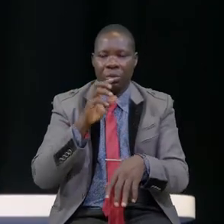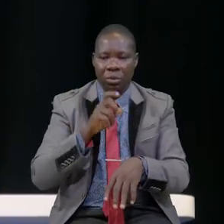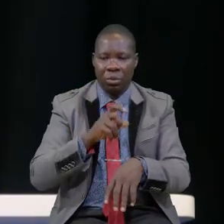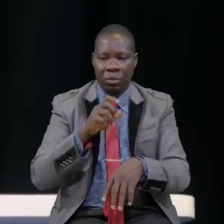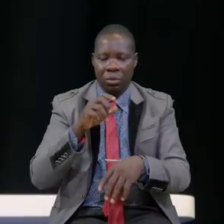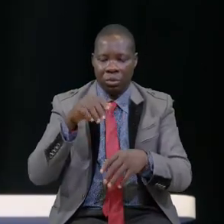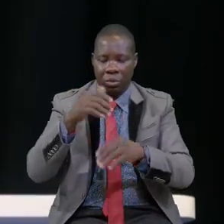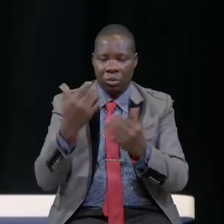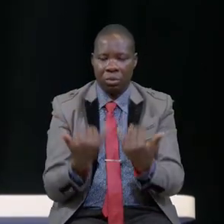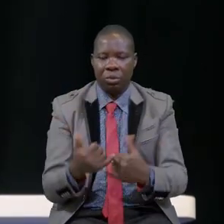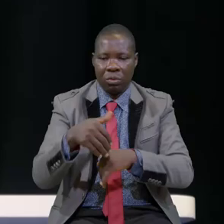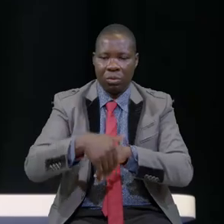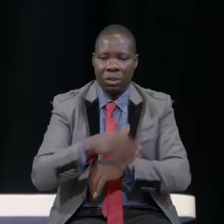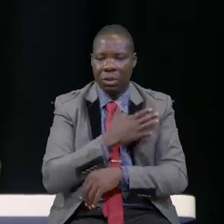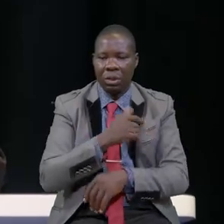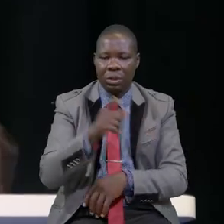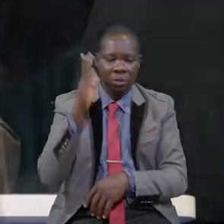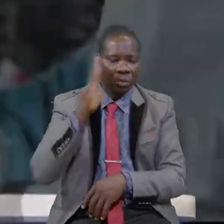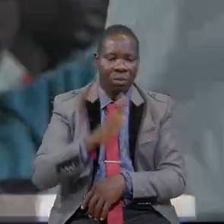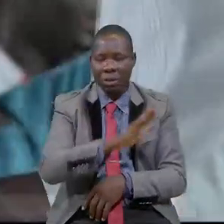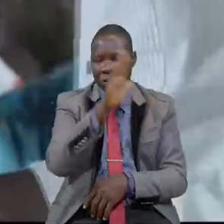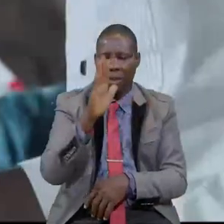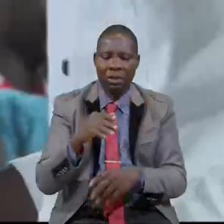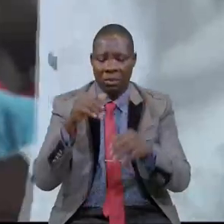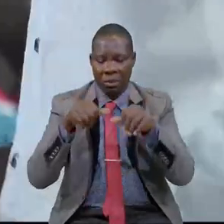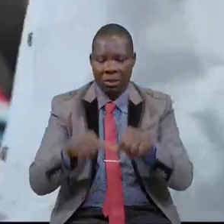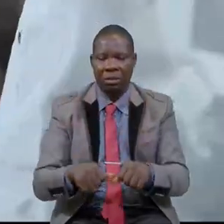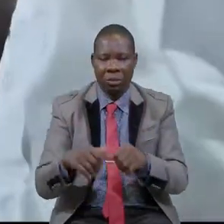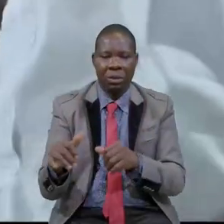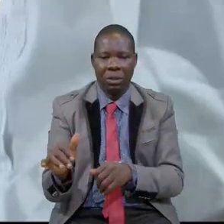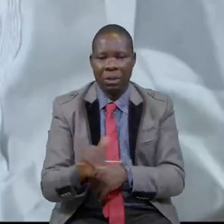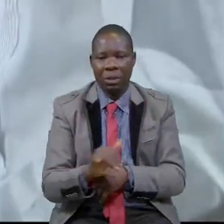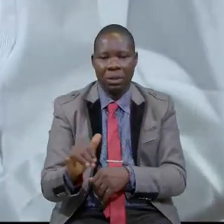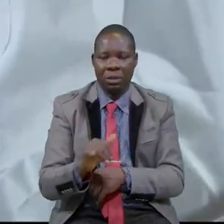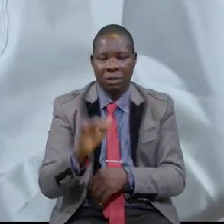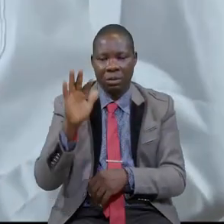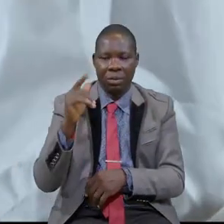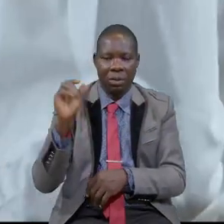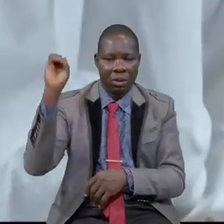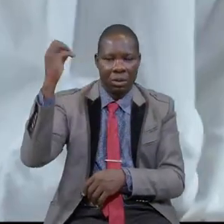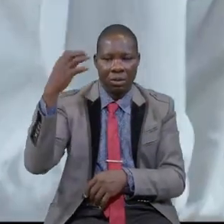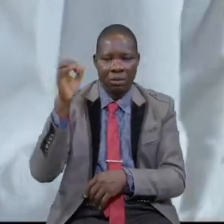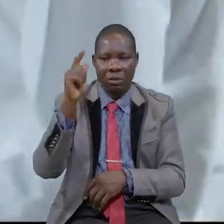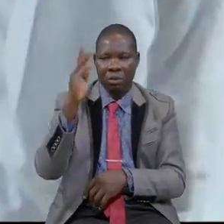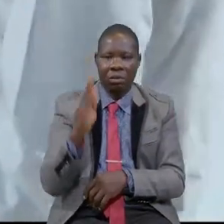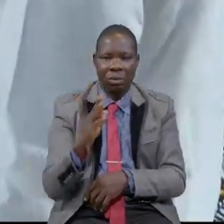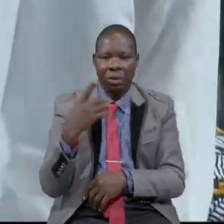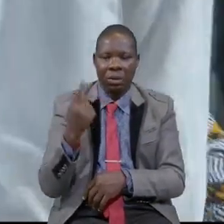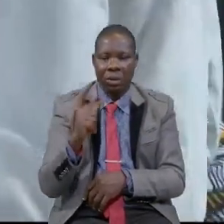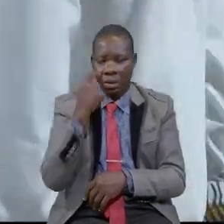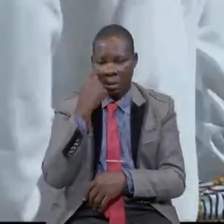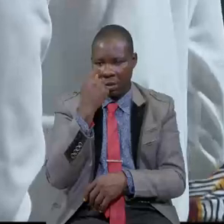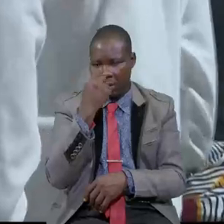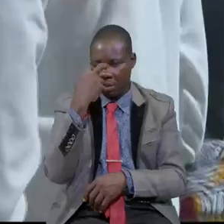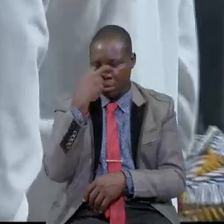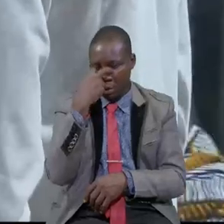never Remain the Same by the grace of God the blind we